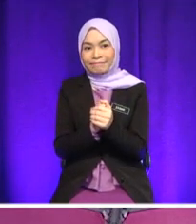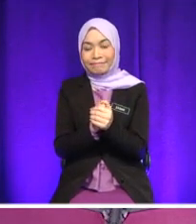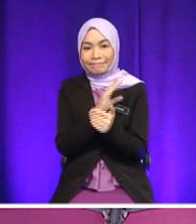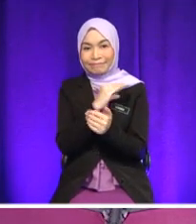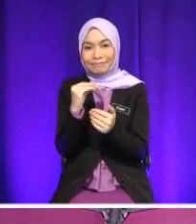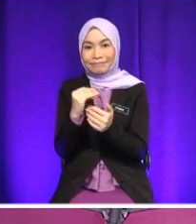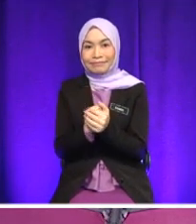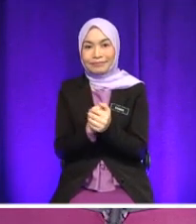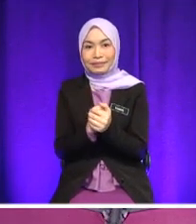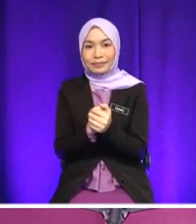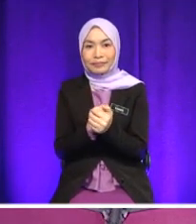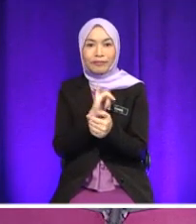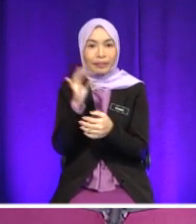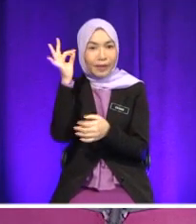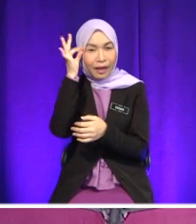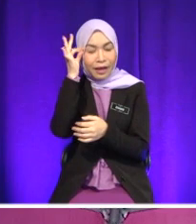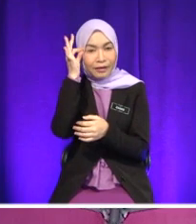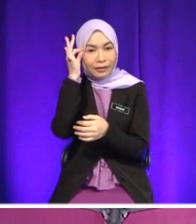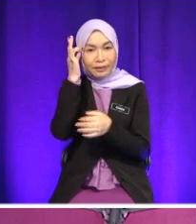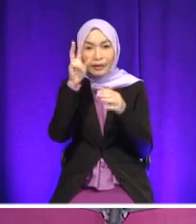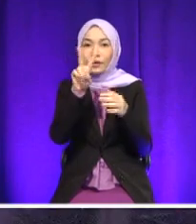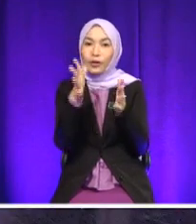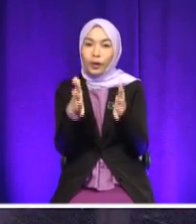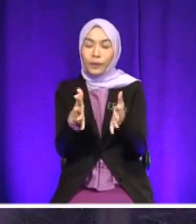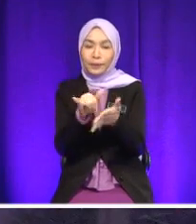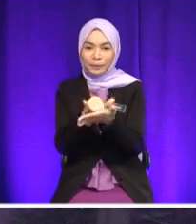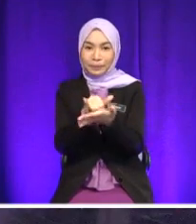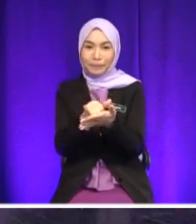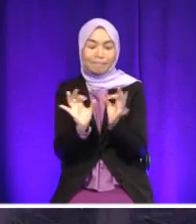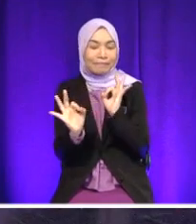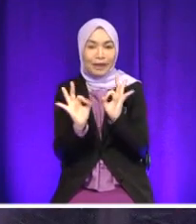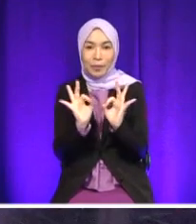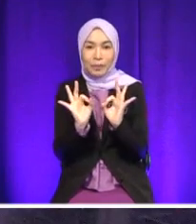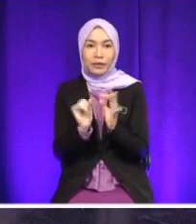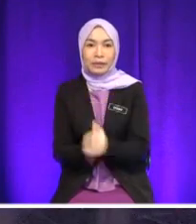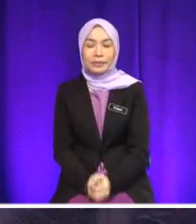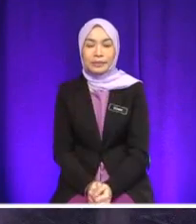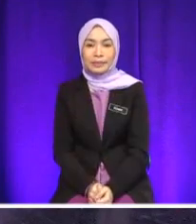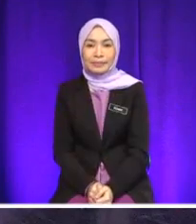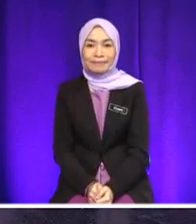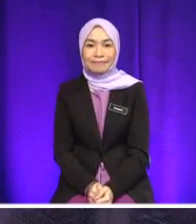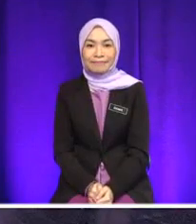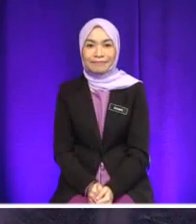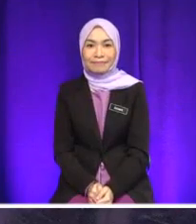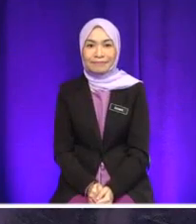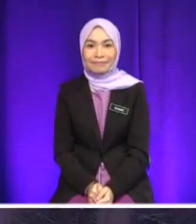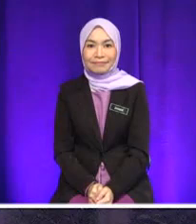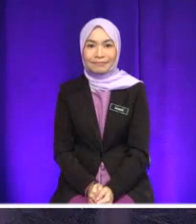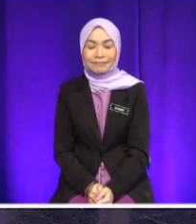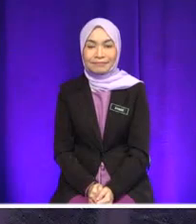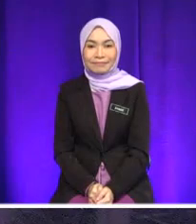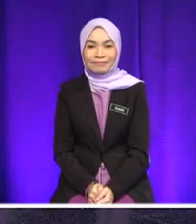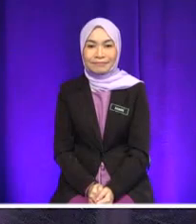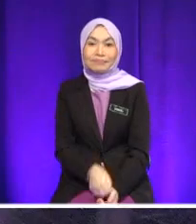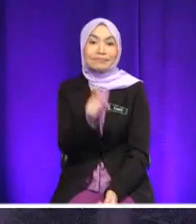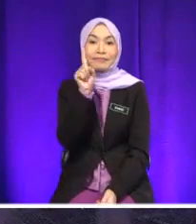discussions, okay? So I think both of them have done a great job, right? Great Yeah. job, everyone. 5 stars for each of you, but we still Yes. have one